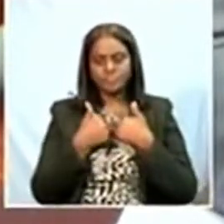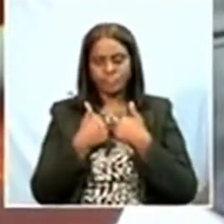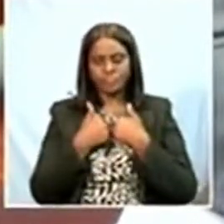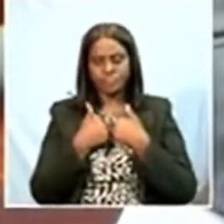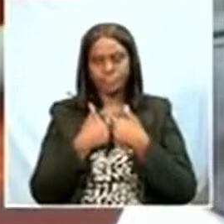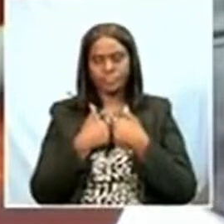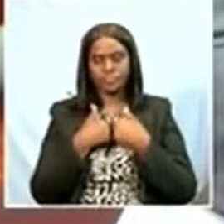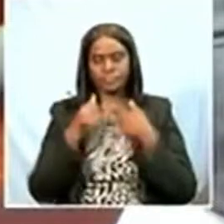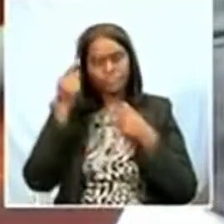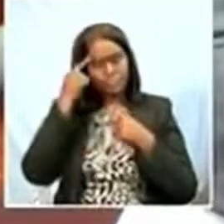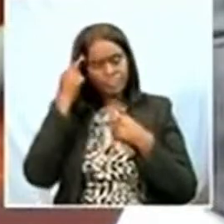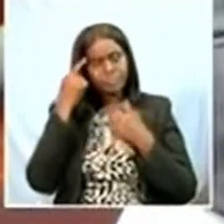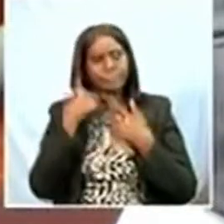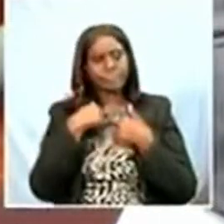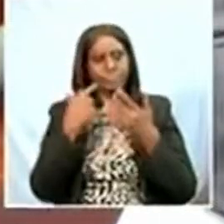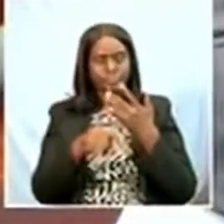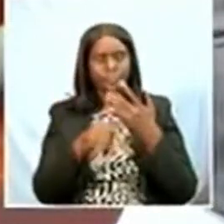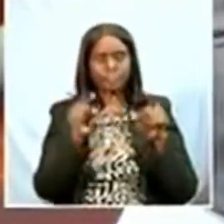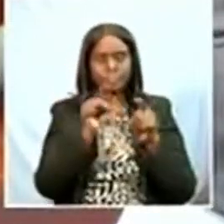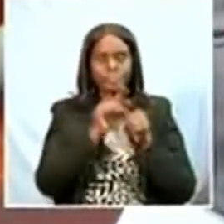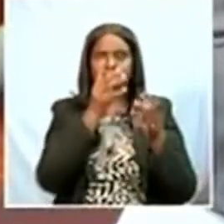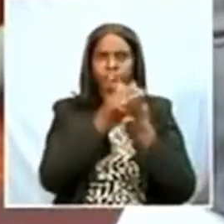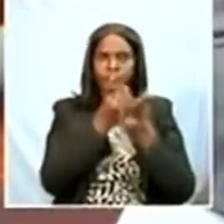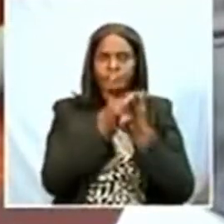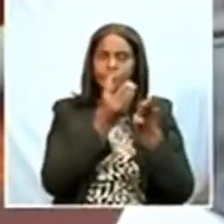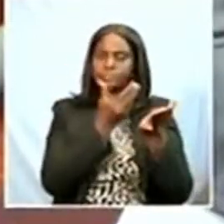the government has to raise finance